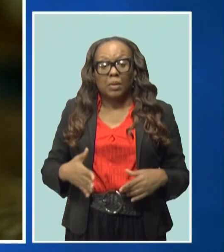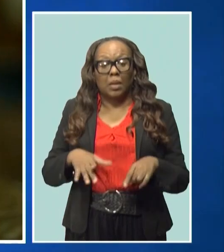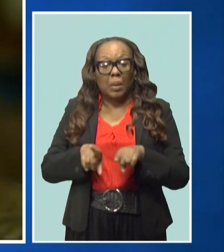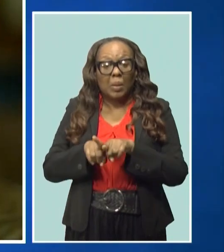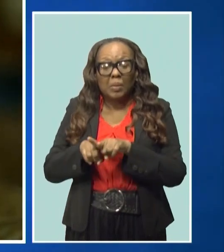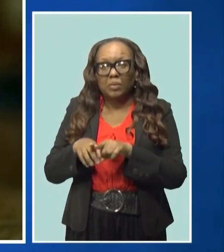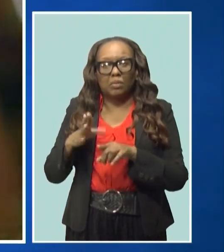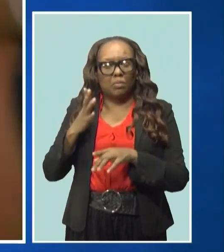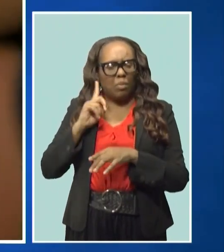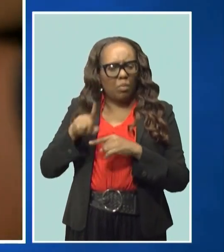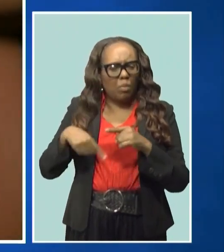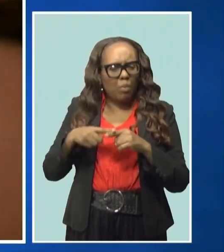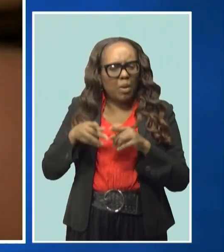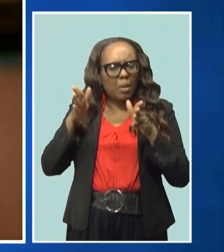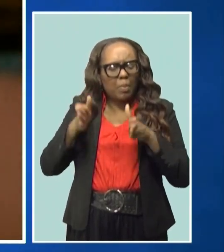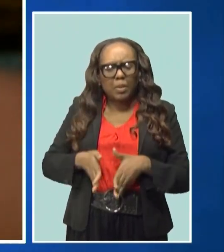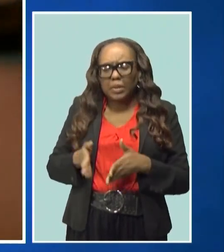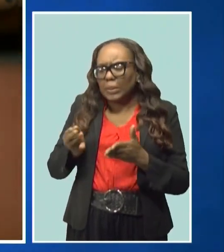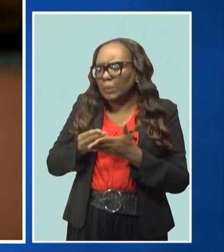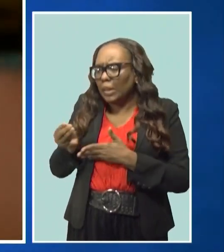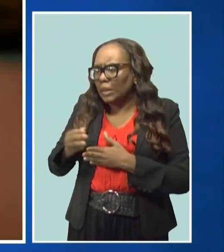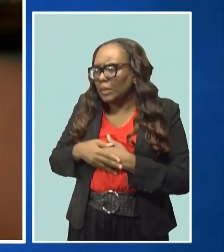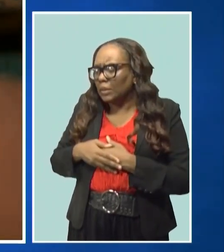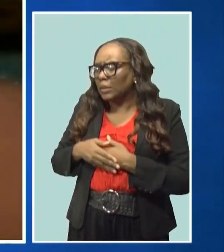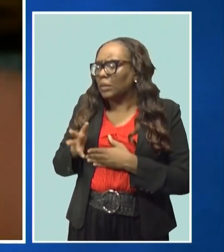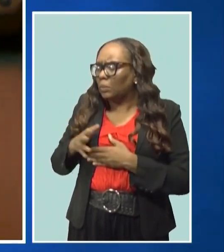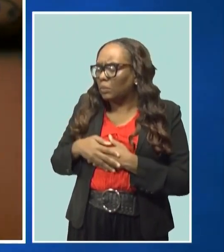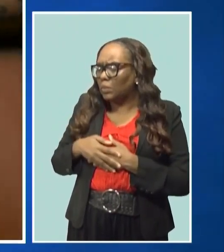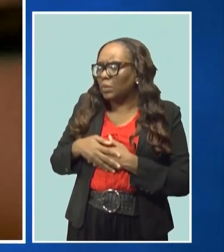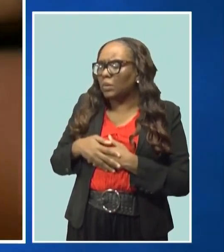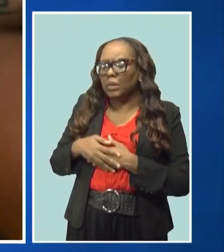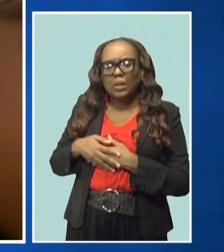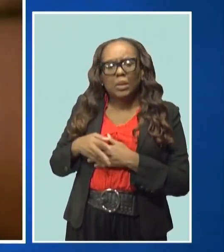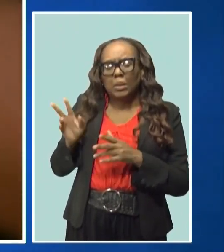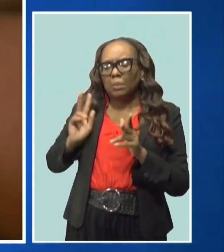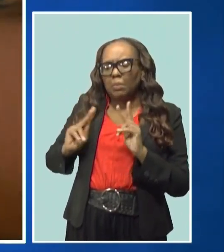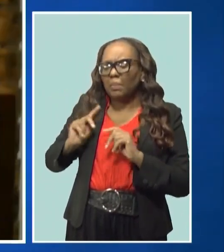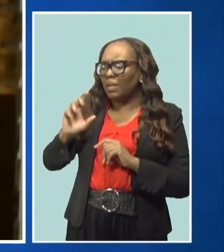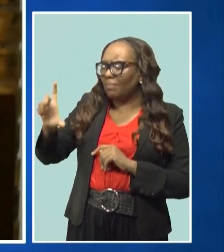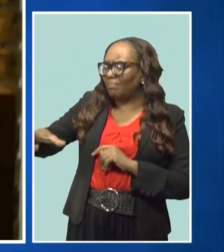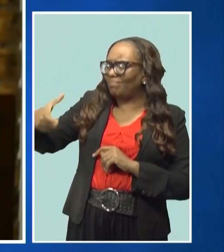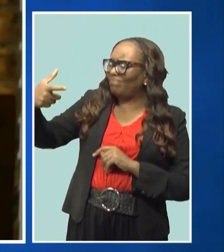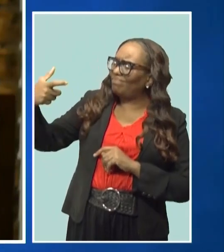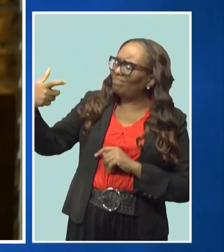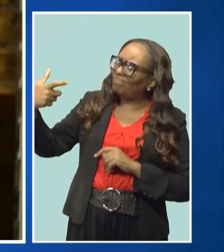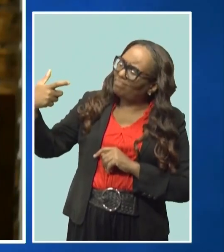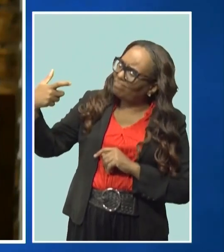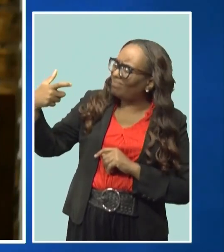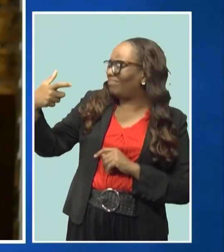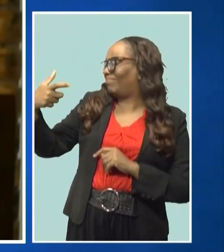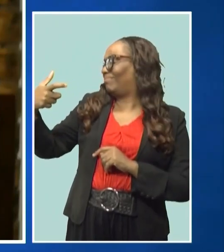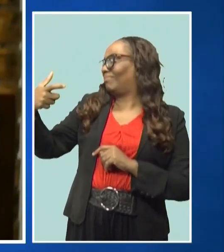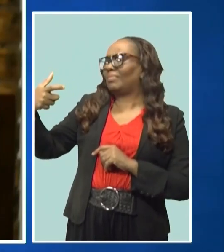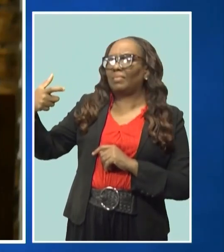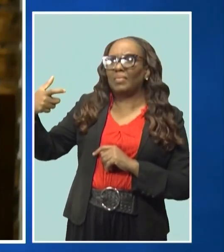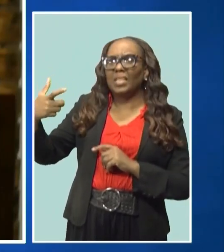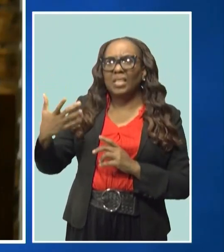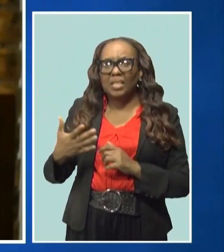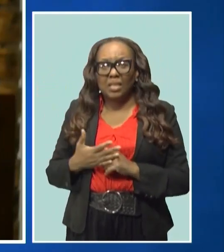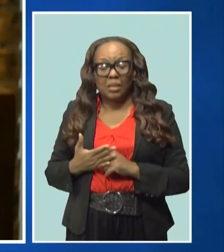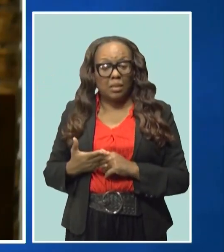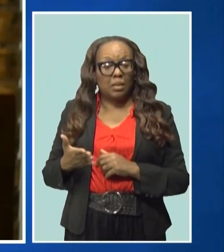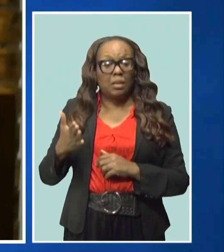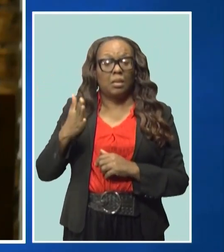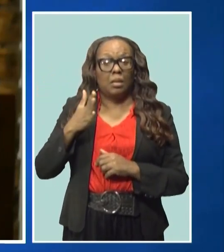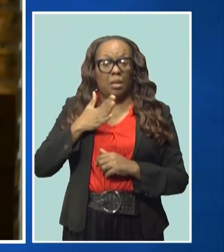embarking on a personal journey created a need for her to work on the development of the business. It's basically a natural